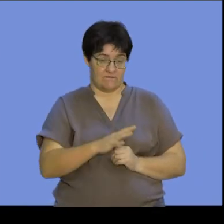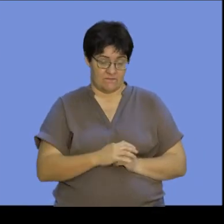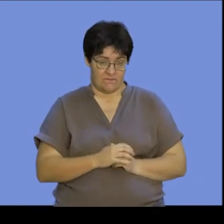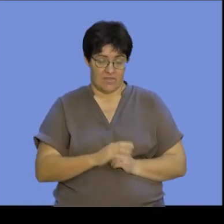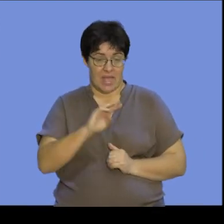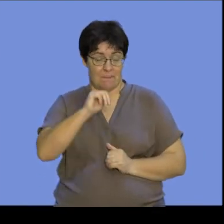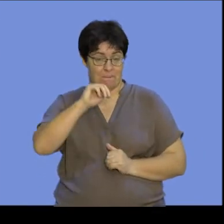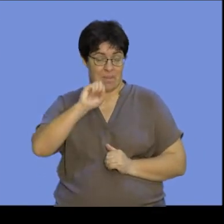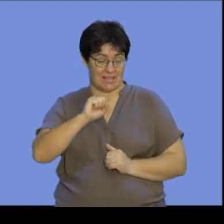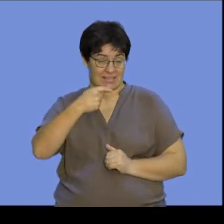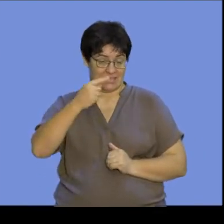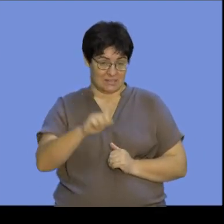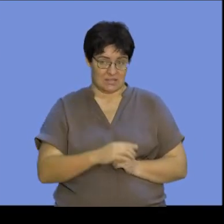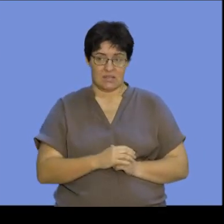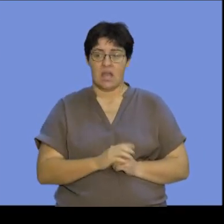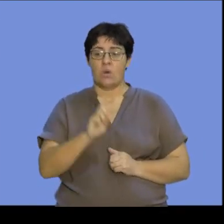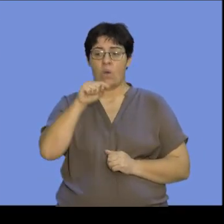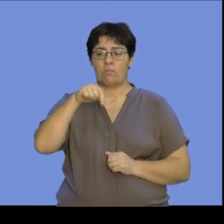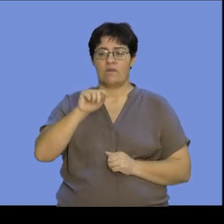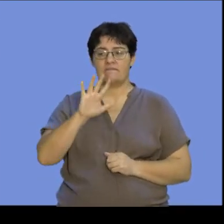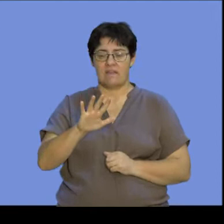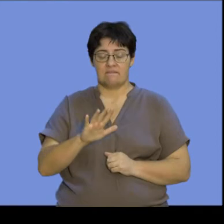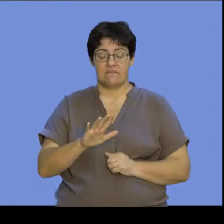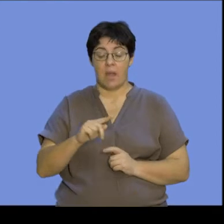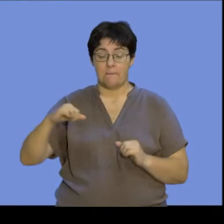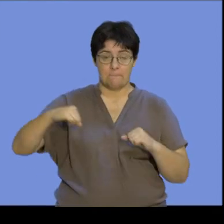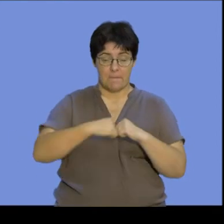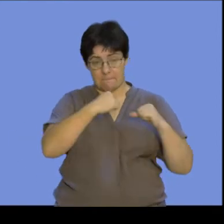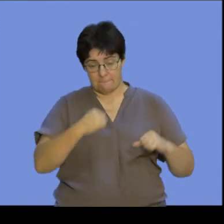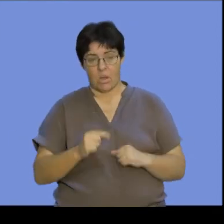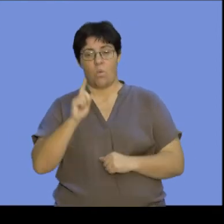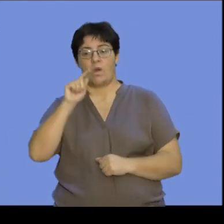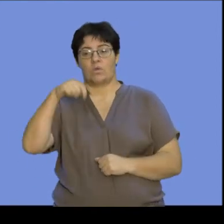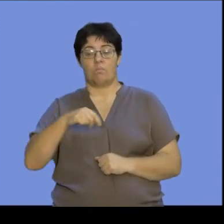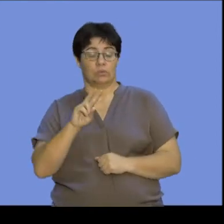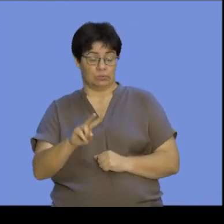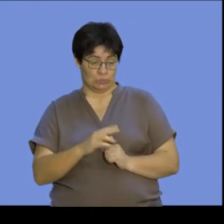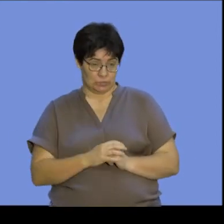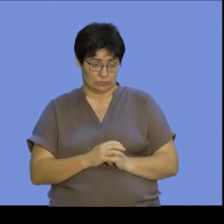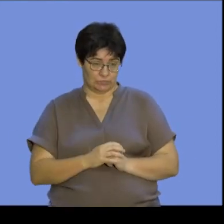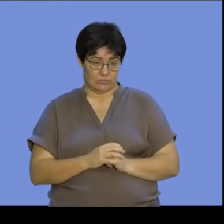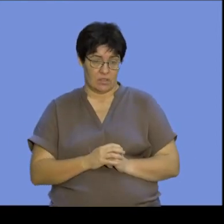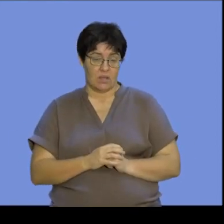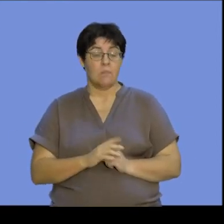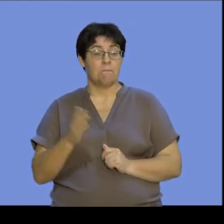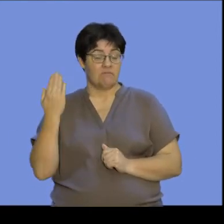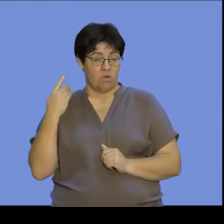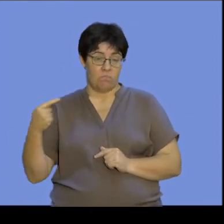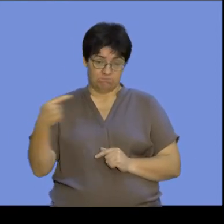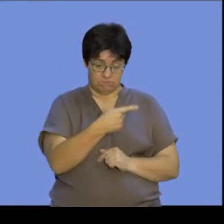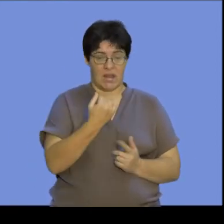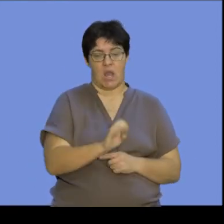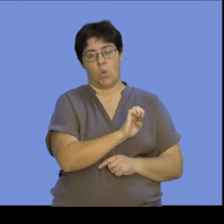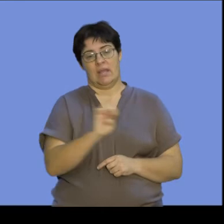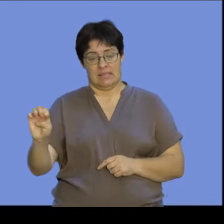and the 1.5 kilogram, rebounds at 1.2. So it was going west, now it's going east.